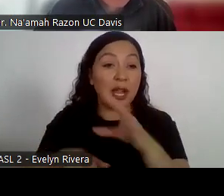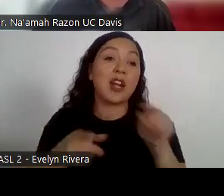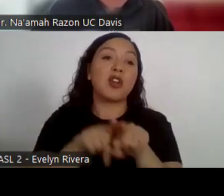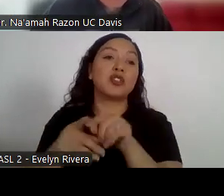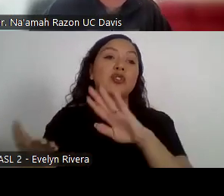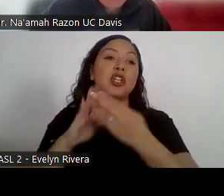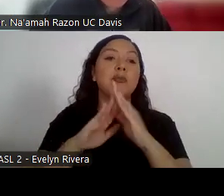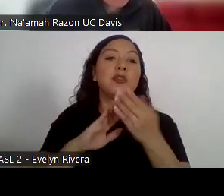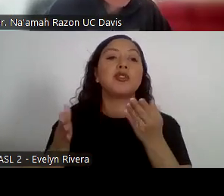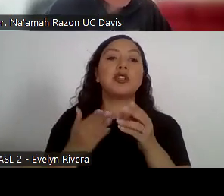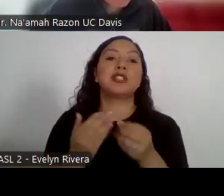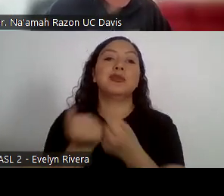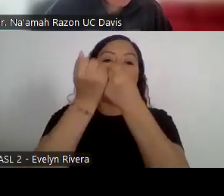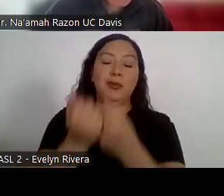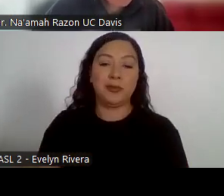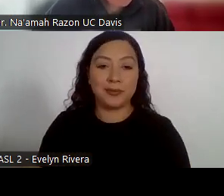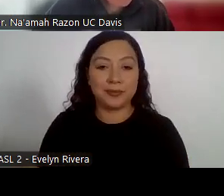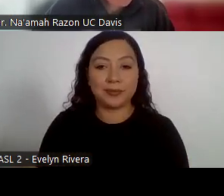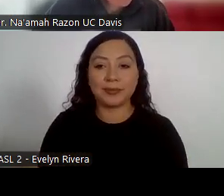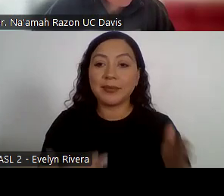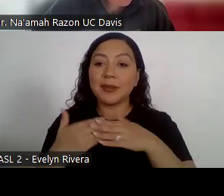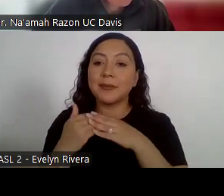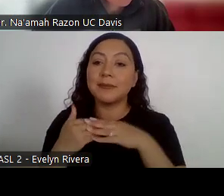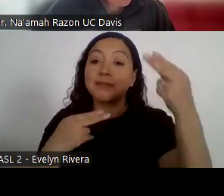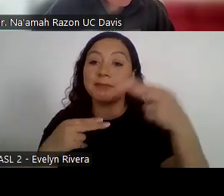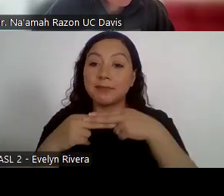support. Next slide, please.